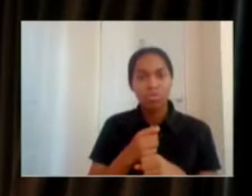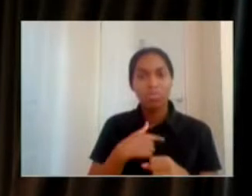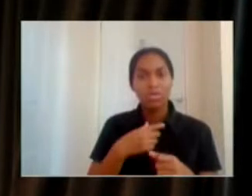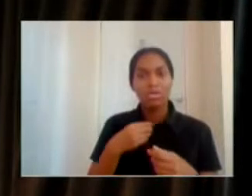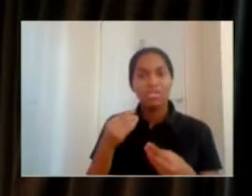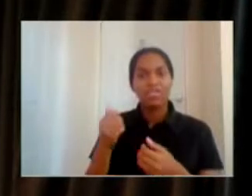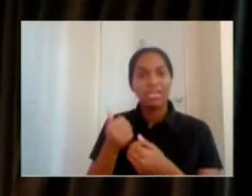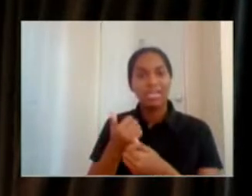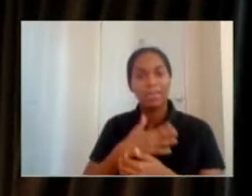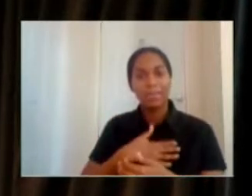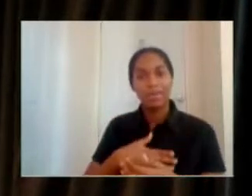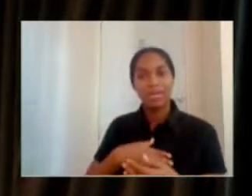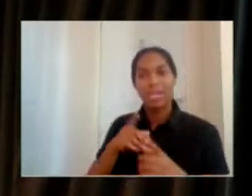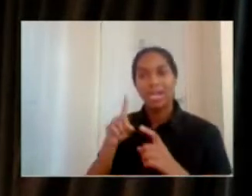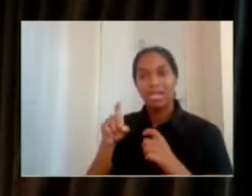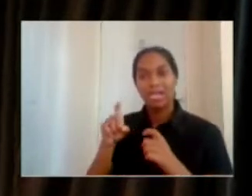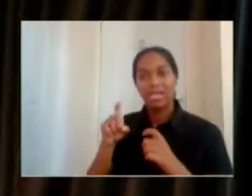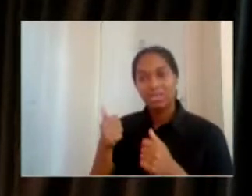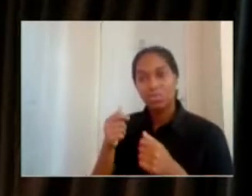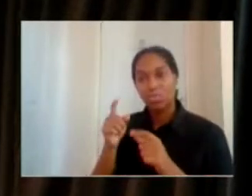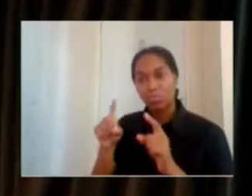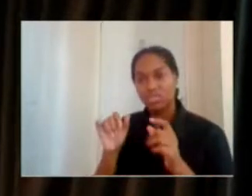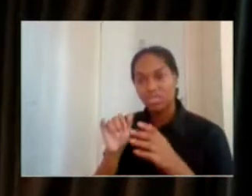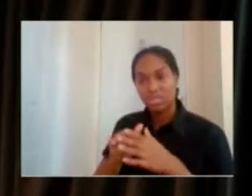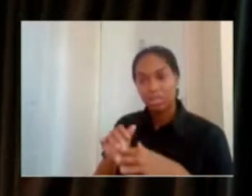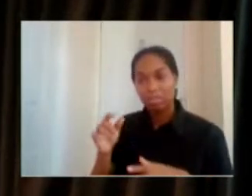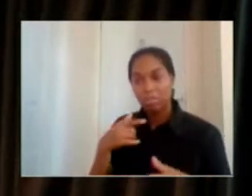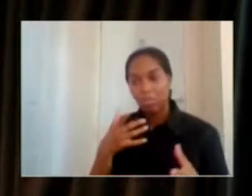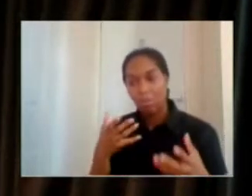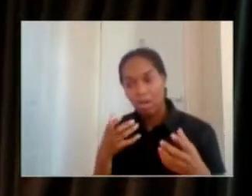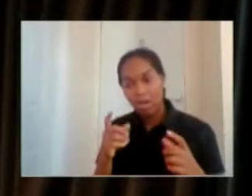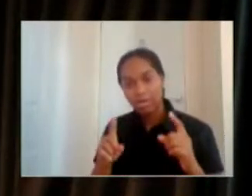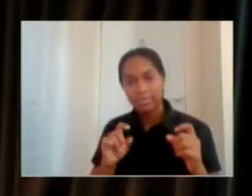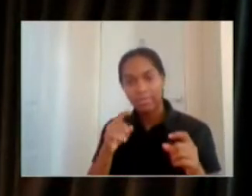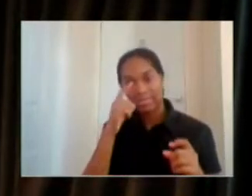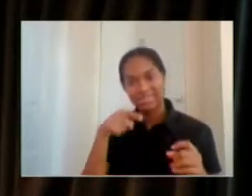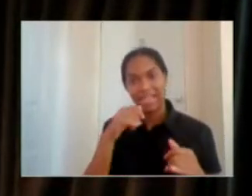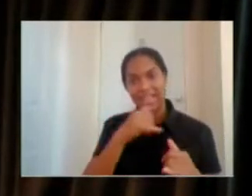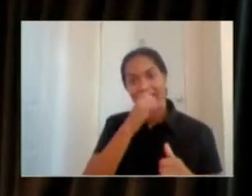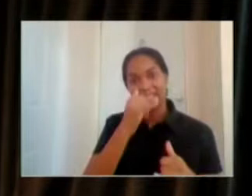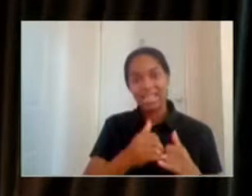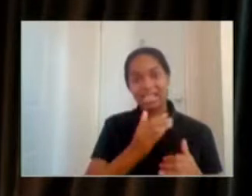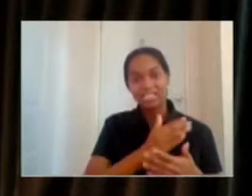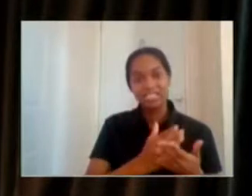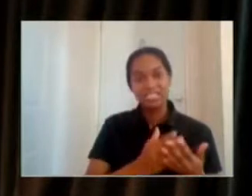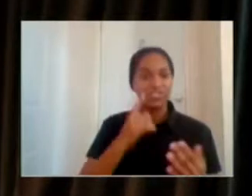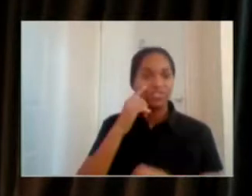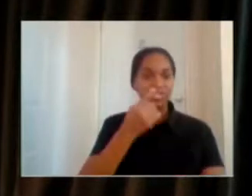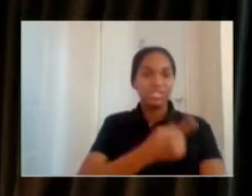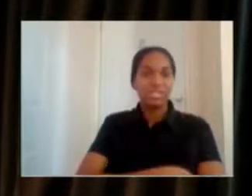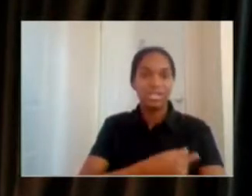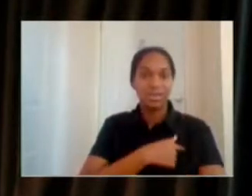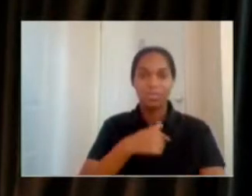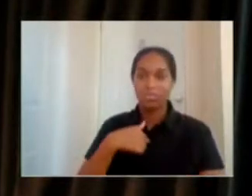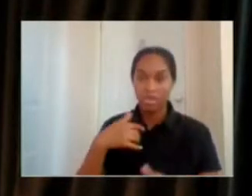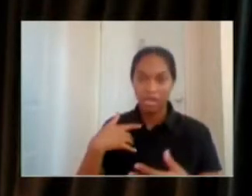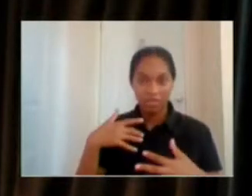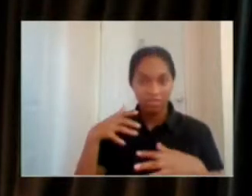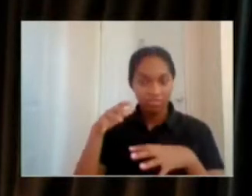any questions that might be lingering out there. This is our last session of the day. We've got a captive audience. If anybody